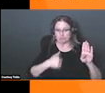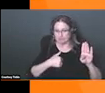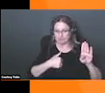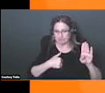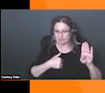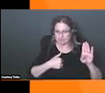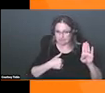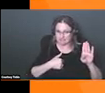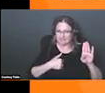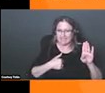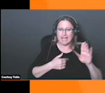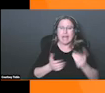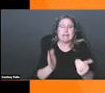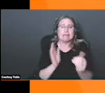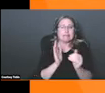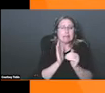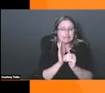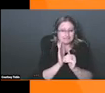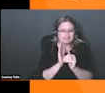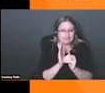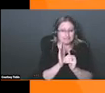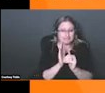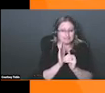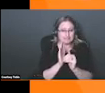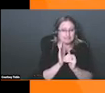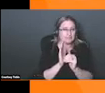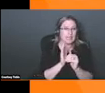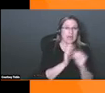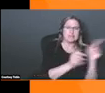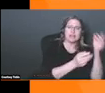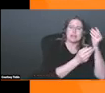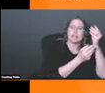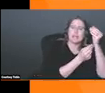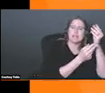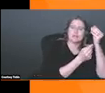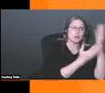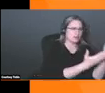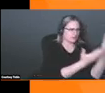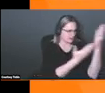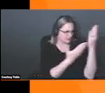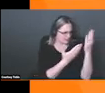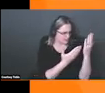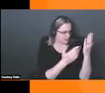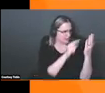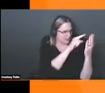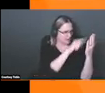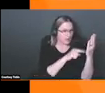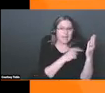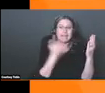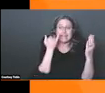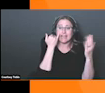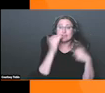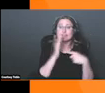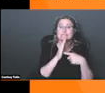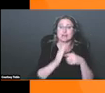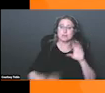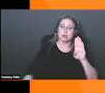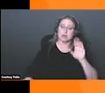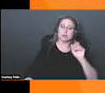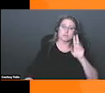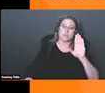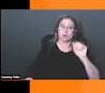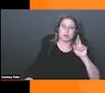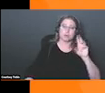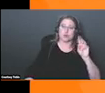just look at how the information has been presented to you. This is Barbara Robinson, Communications Director,